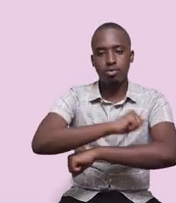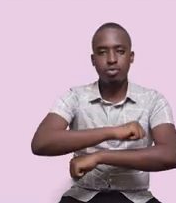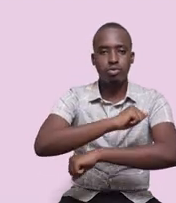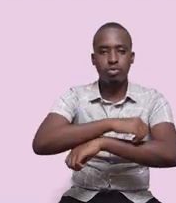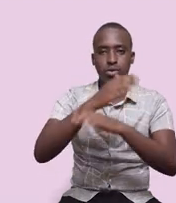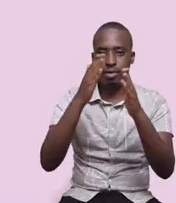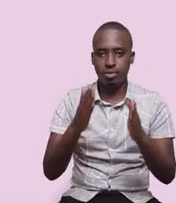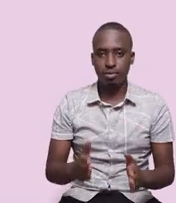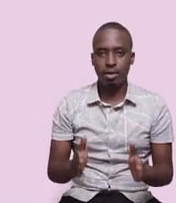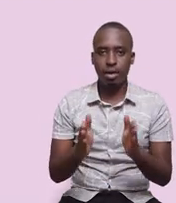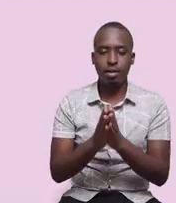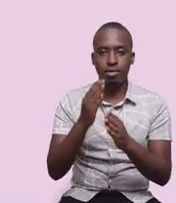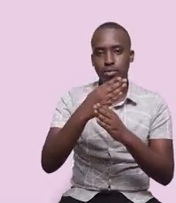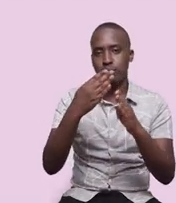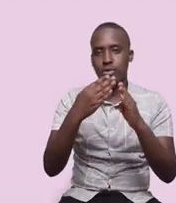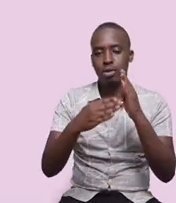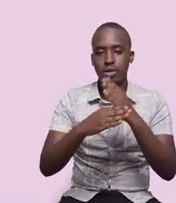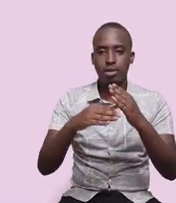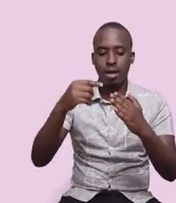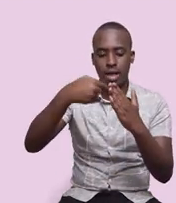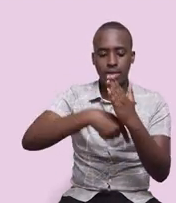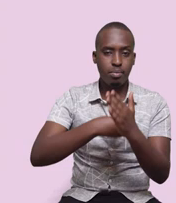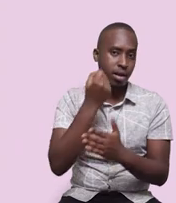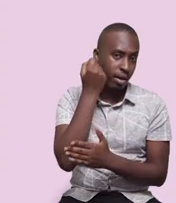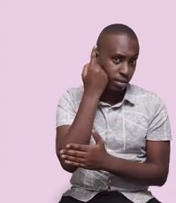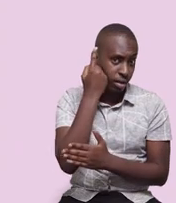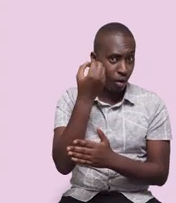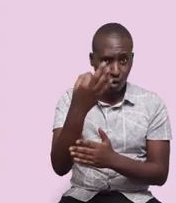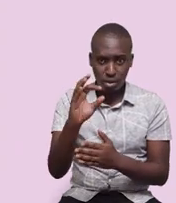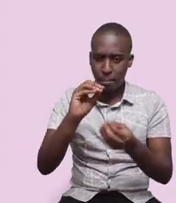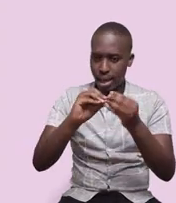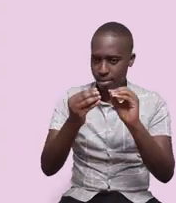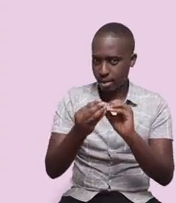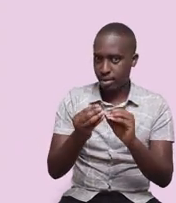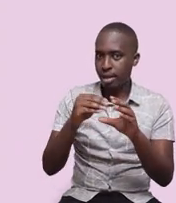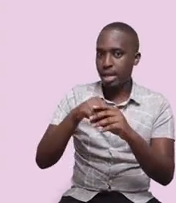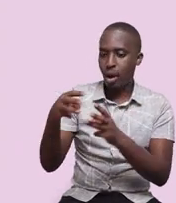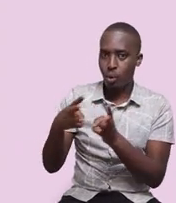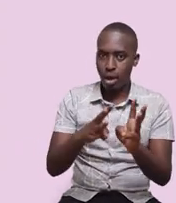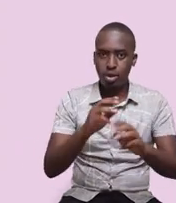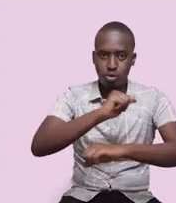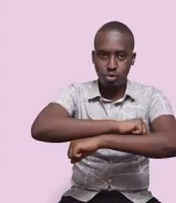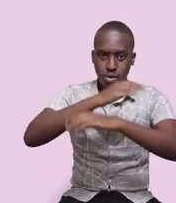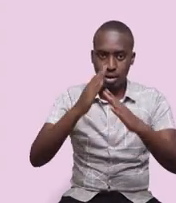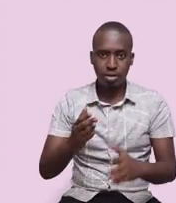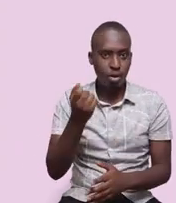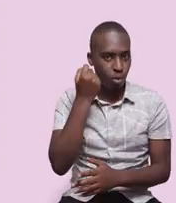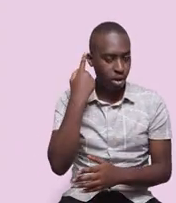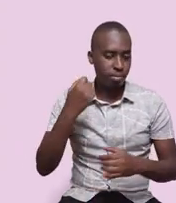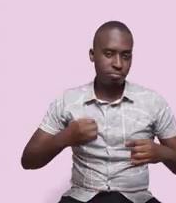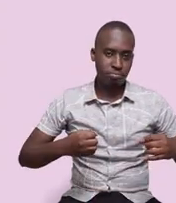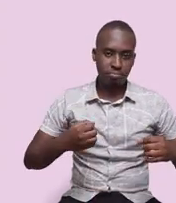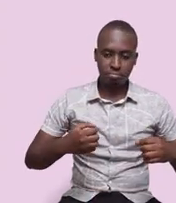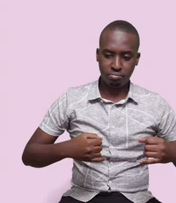school students to build a deep understanding of mathematics in the way students will